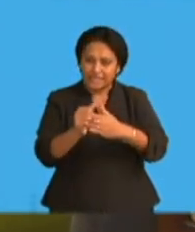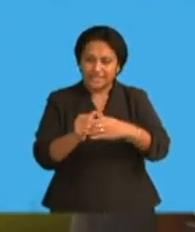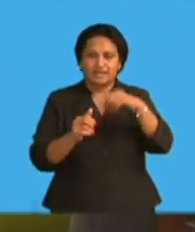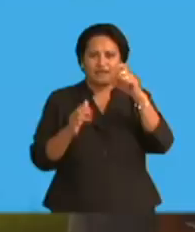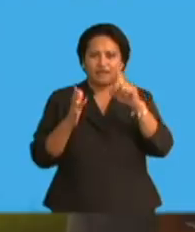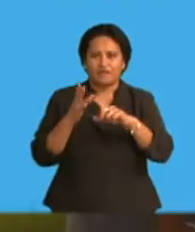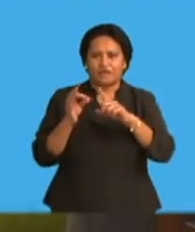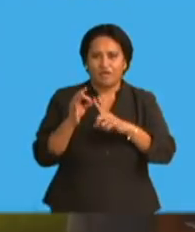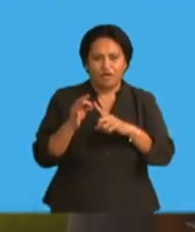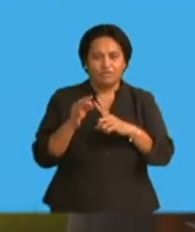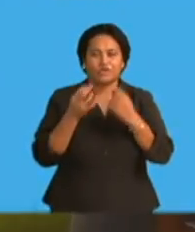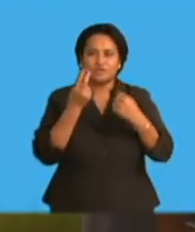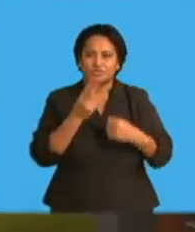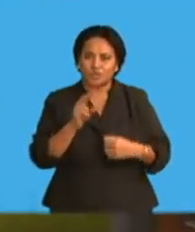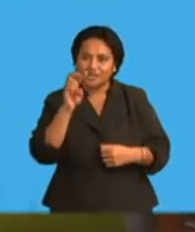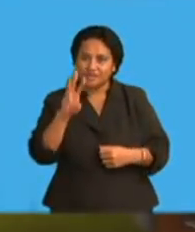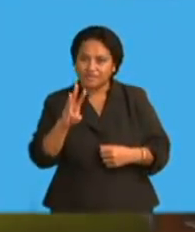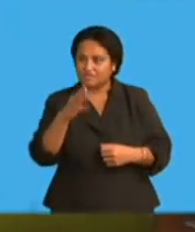about. Madam